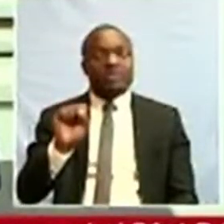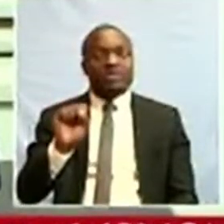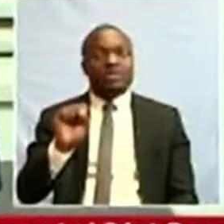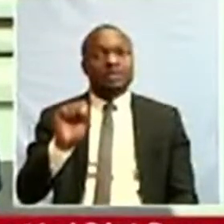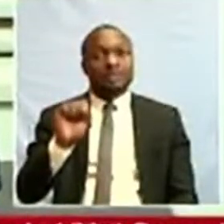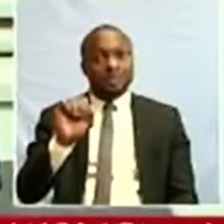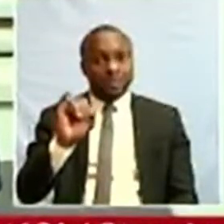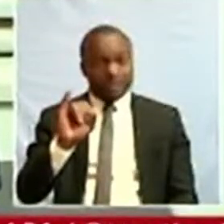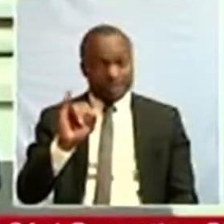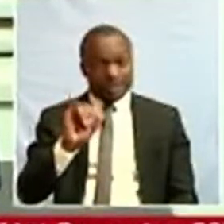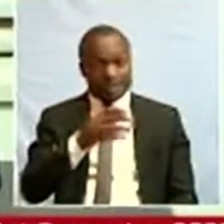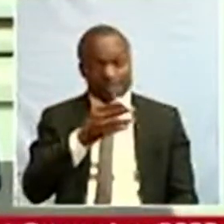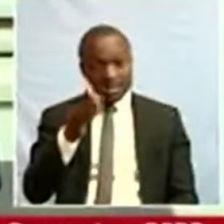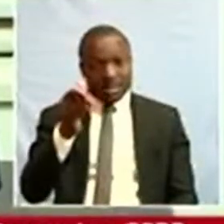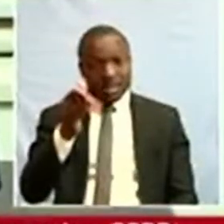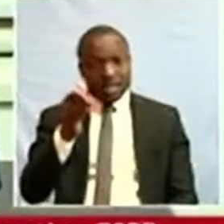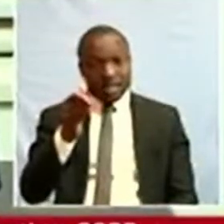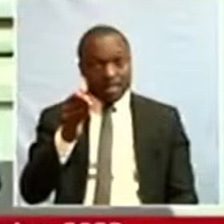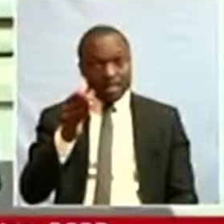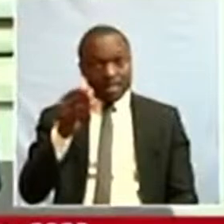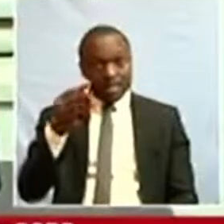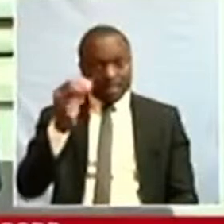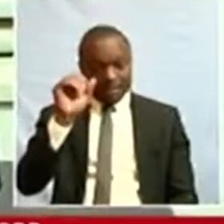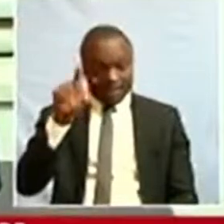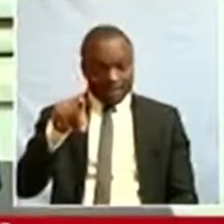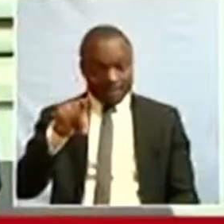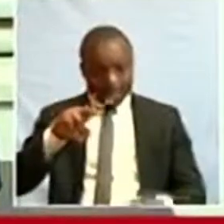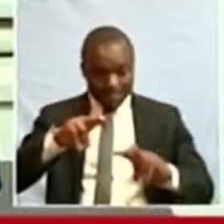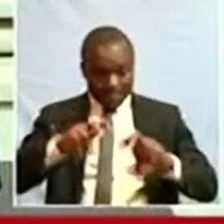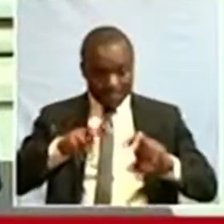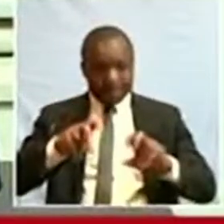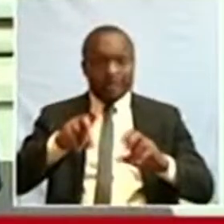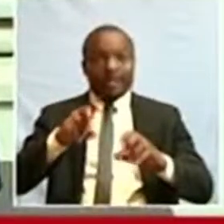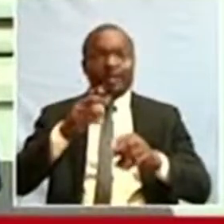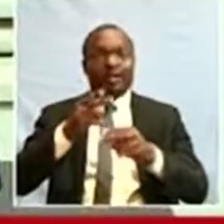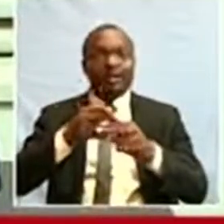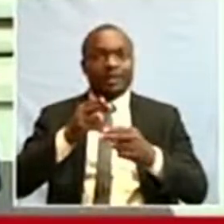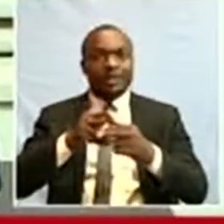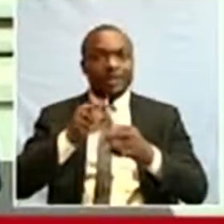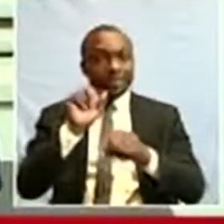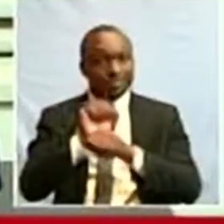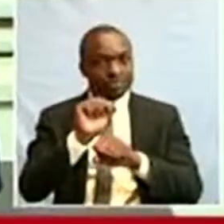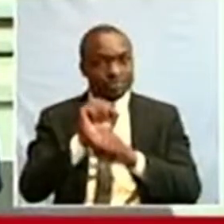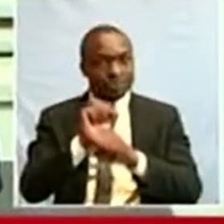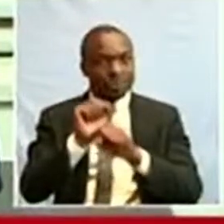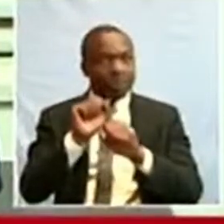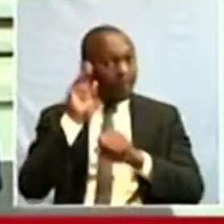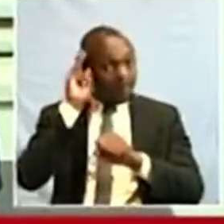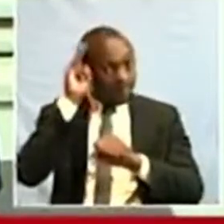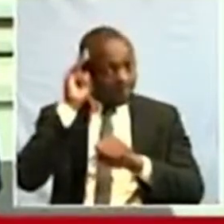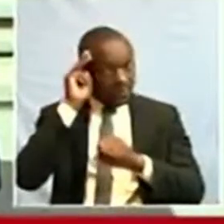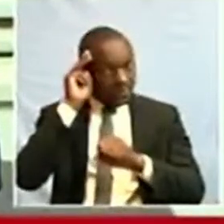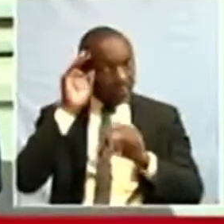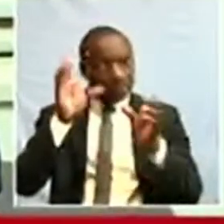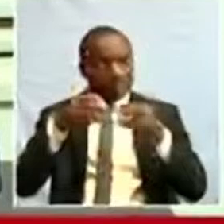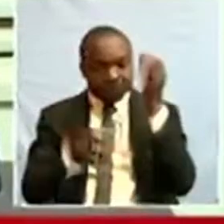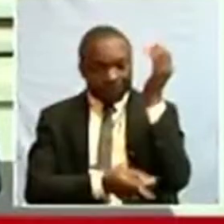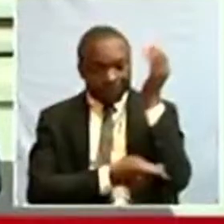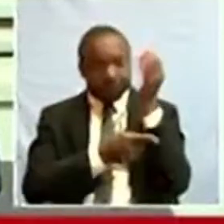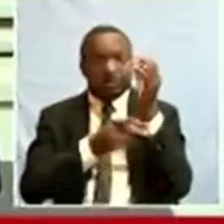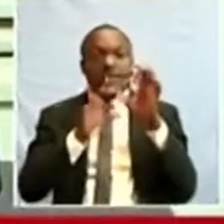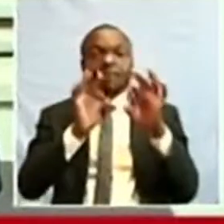names. So I wish to report that in the collaboration between Minister of Community Development, Smart Zambia and Minister of Agriculture, we now